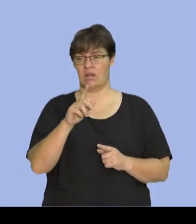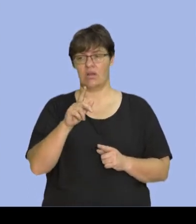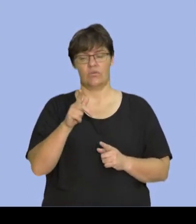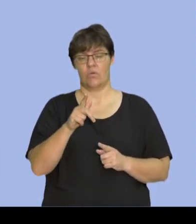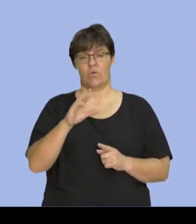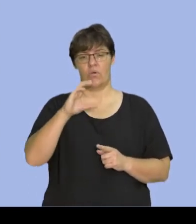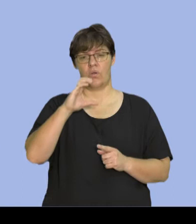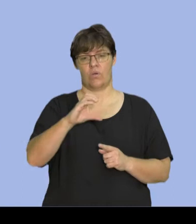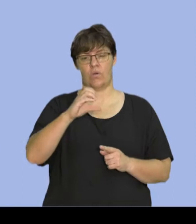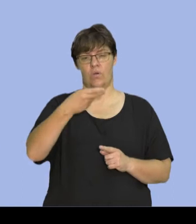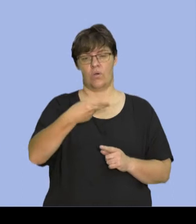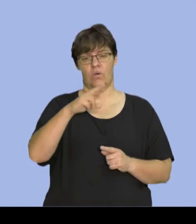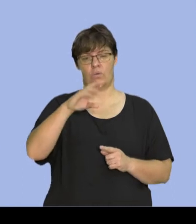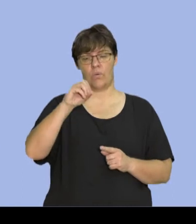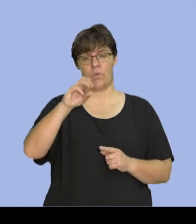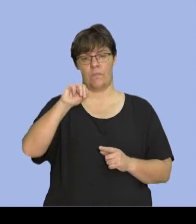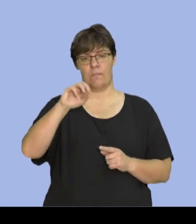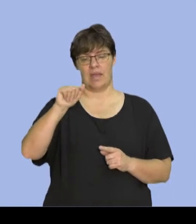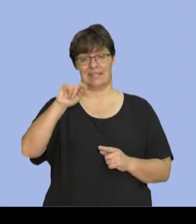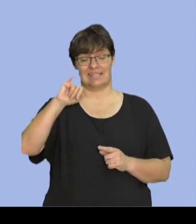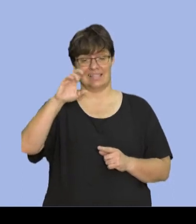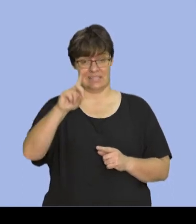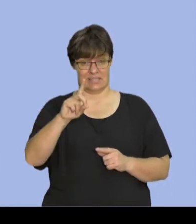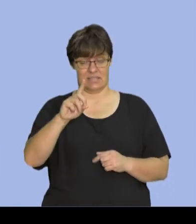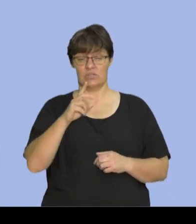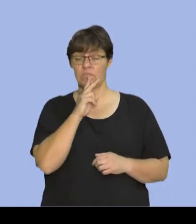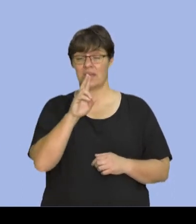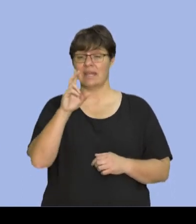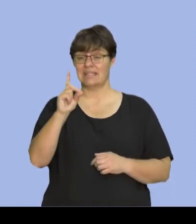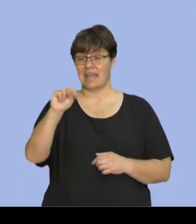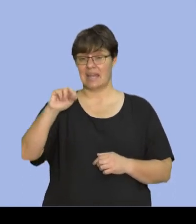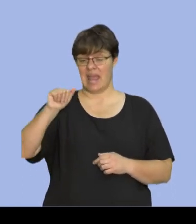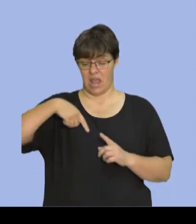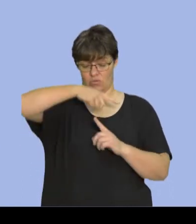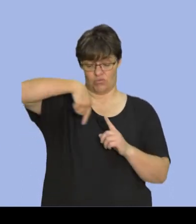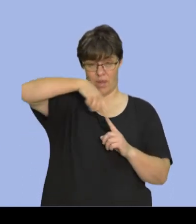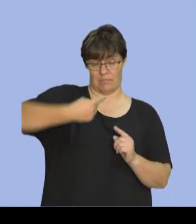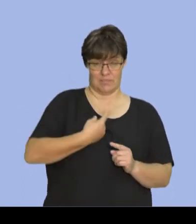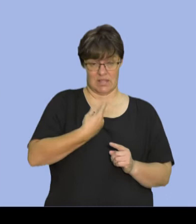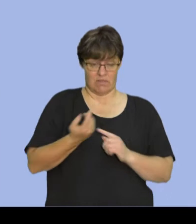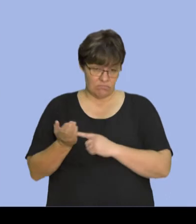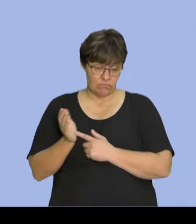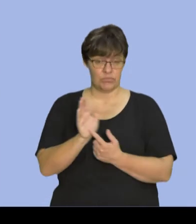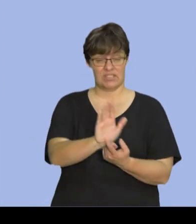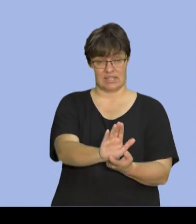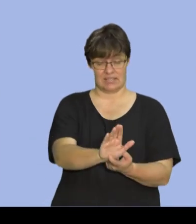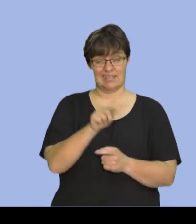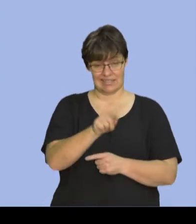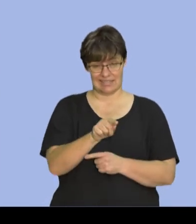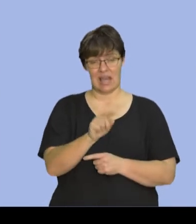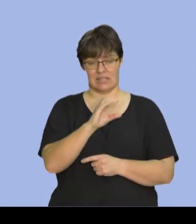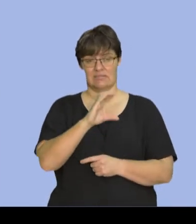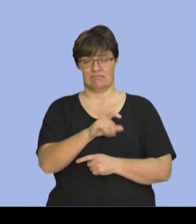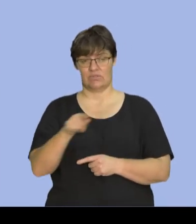as chromatids held together. So the DNA starts wrapping itself and then starts presenting themselves as these